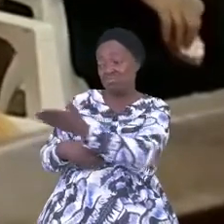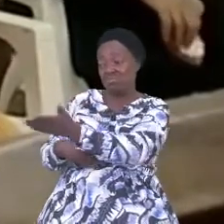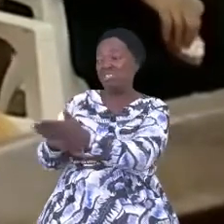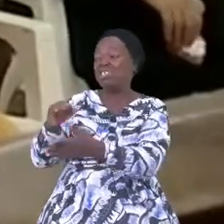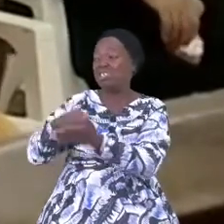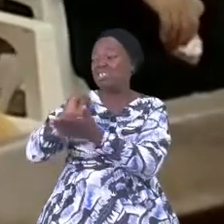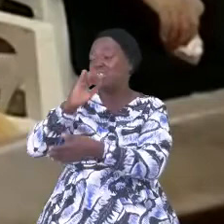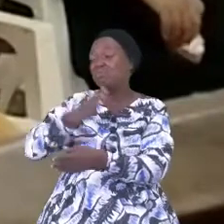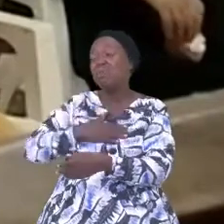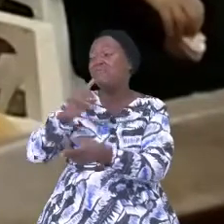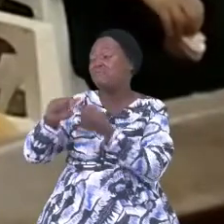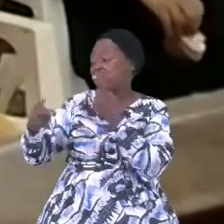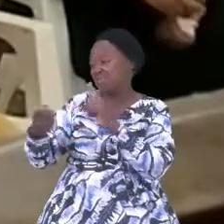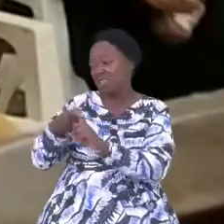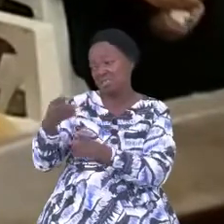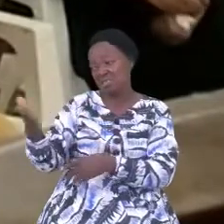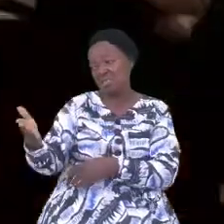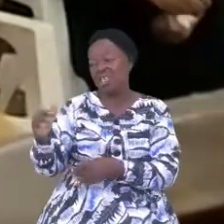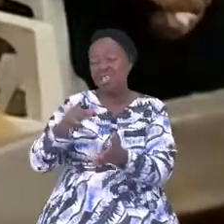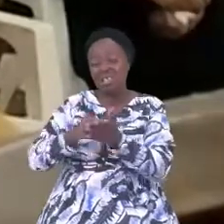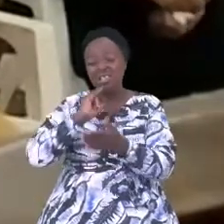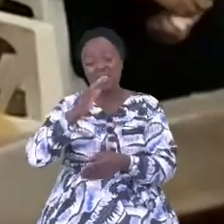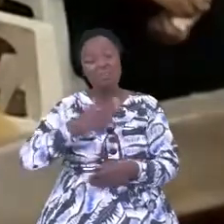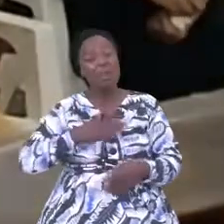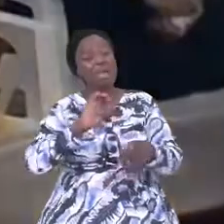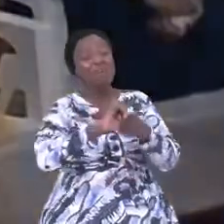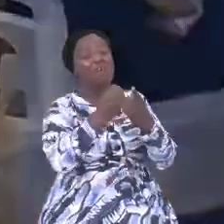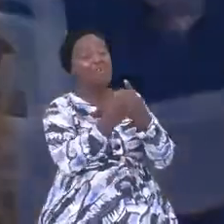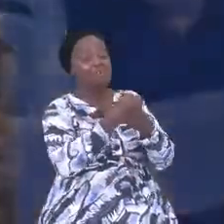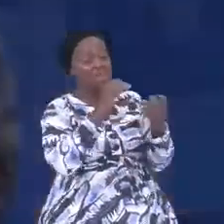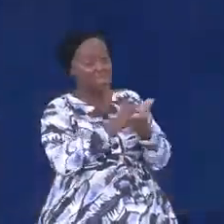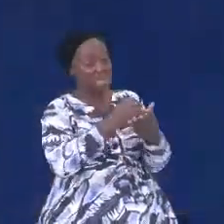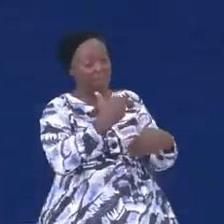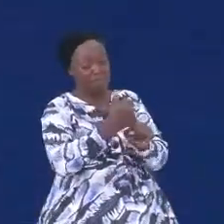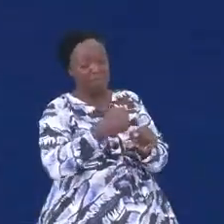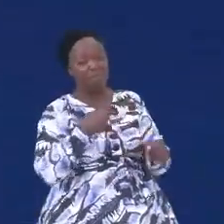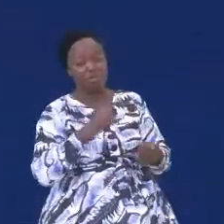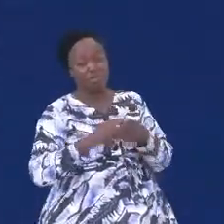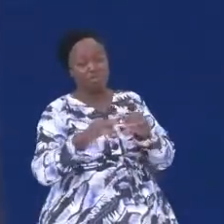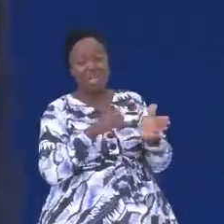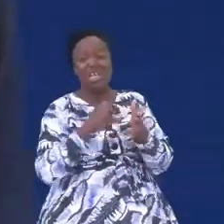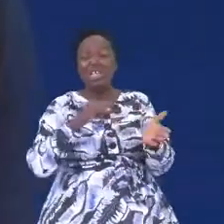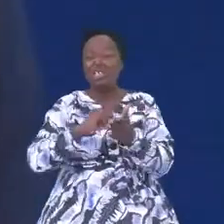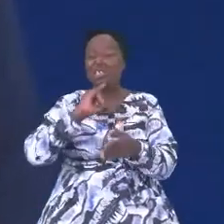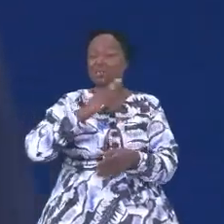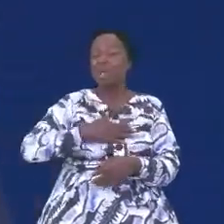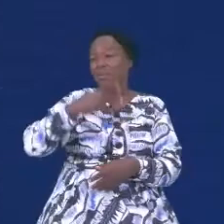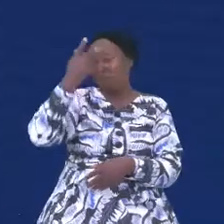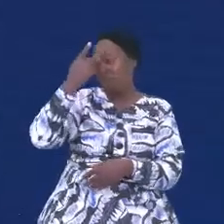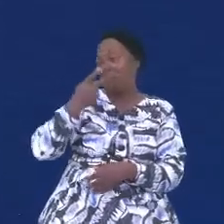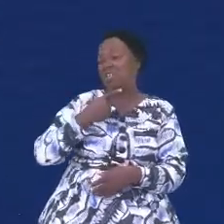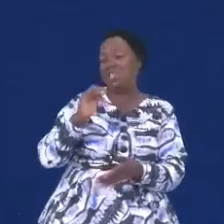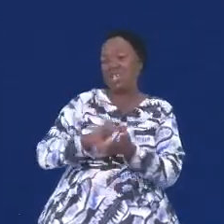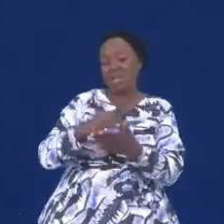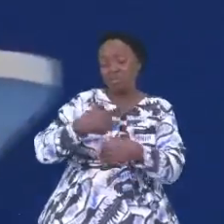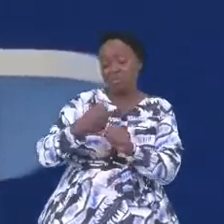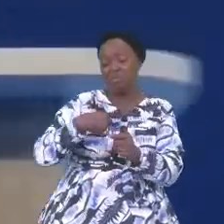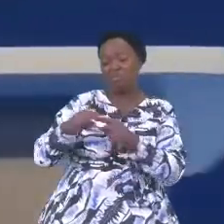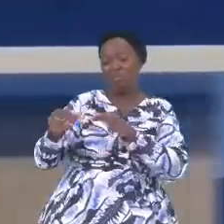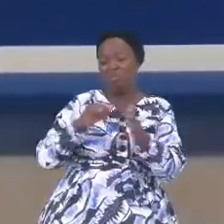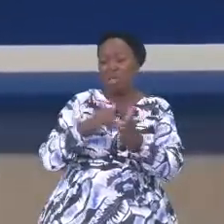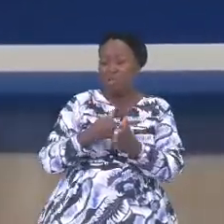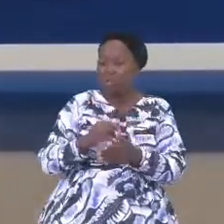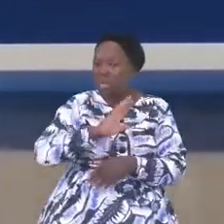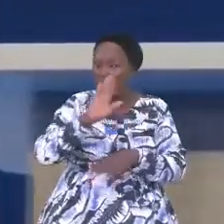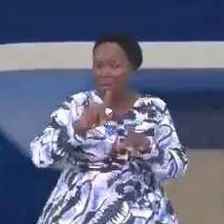my environment that made me do it." They didn't go into, you know, that erroneous